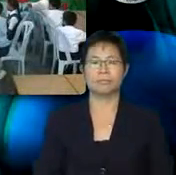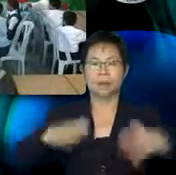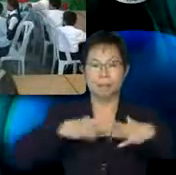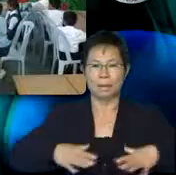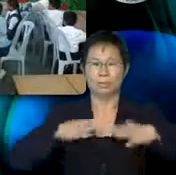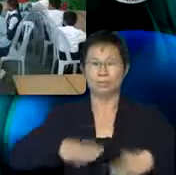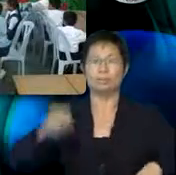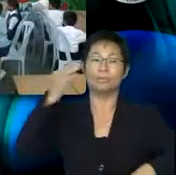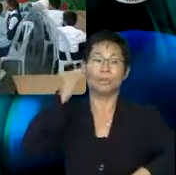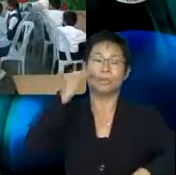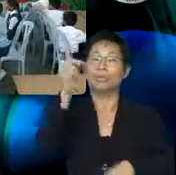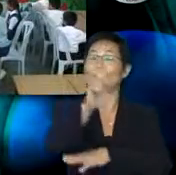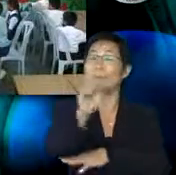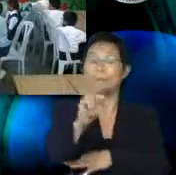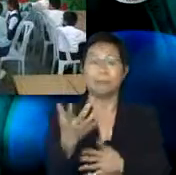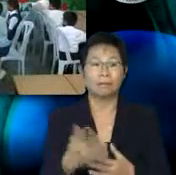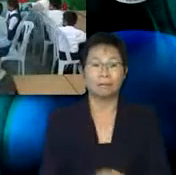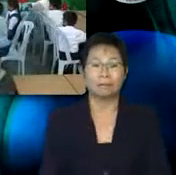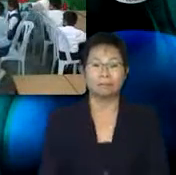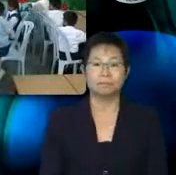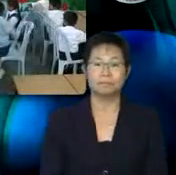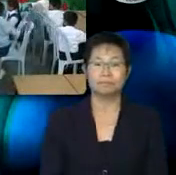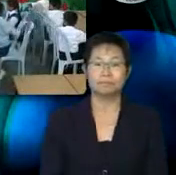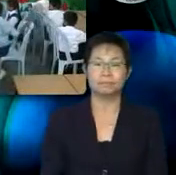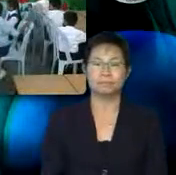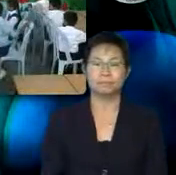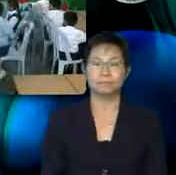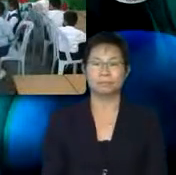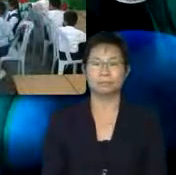Baju Melayu. Where is it?